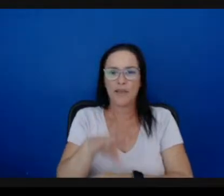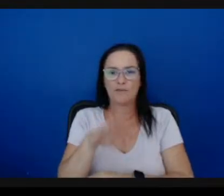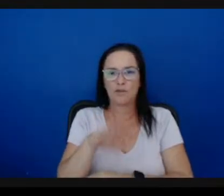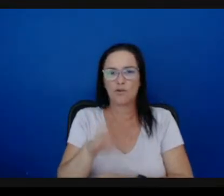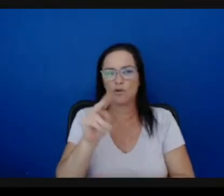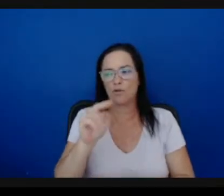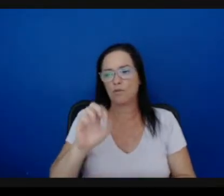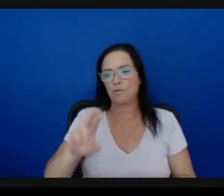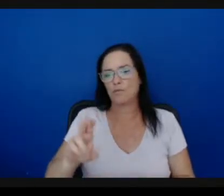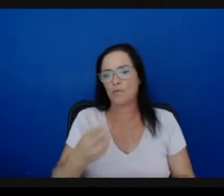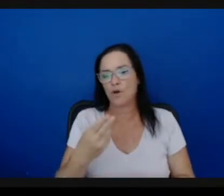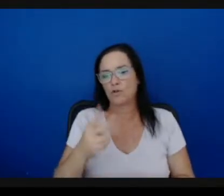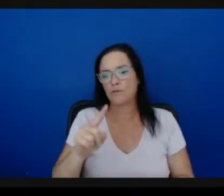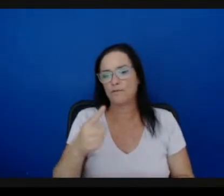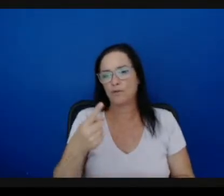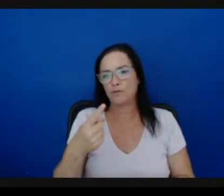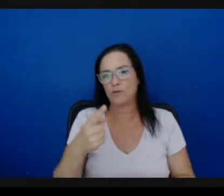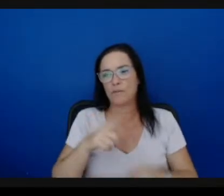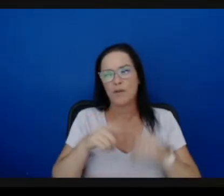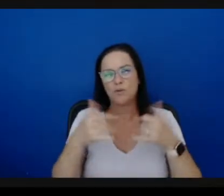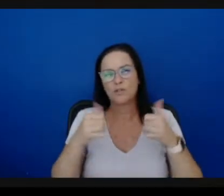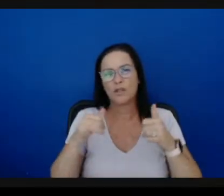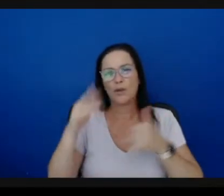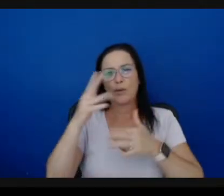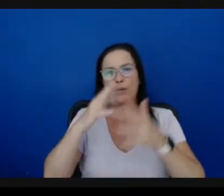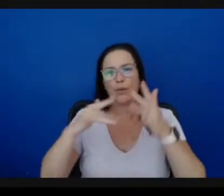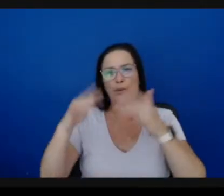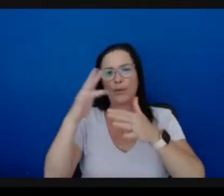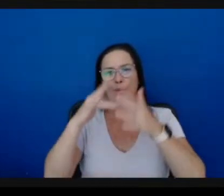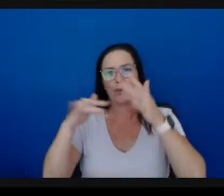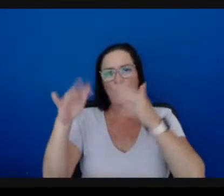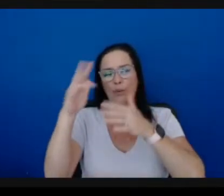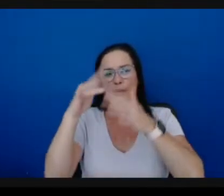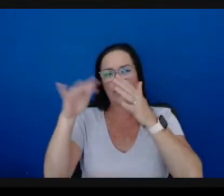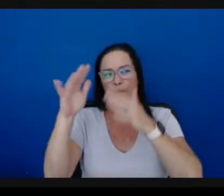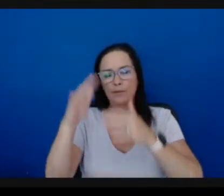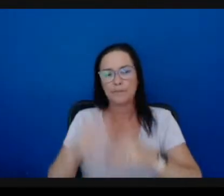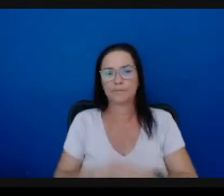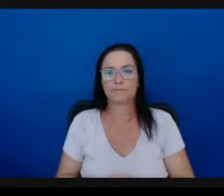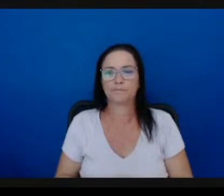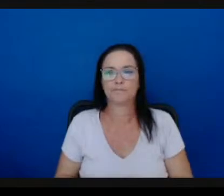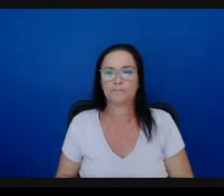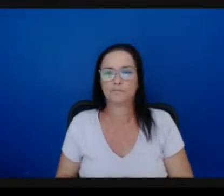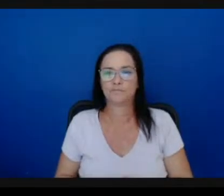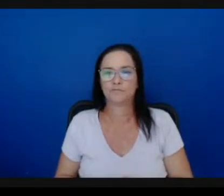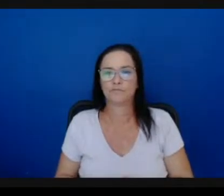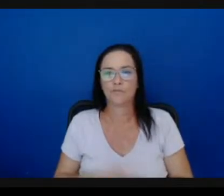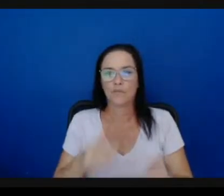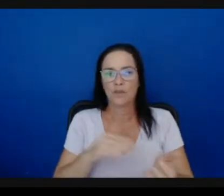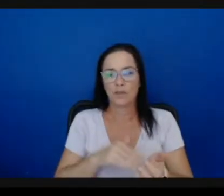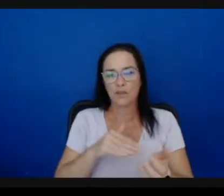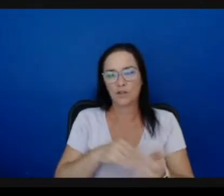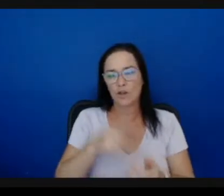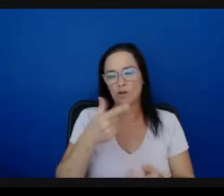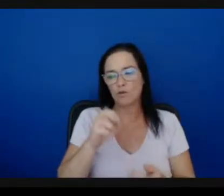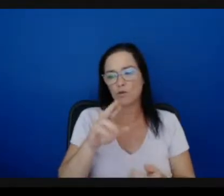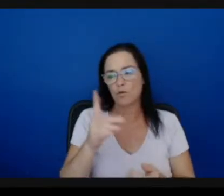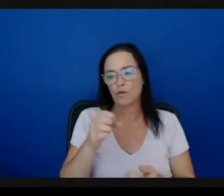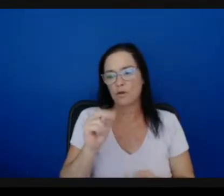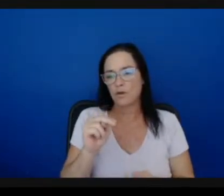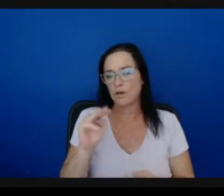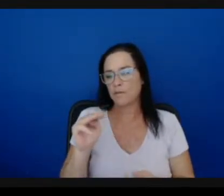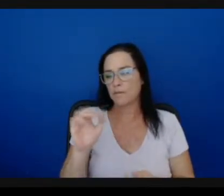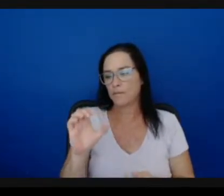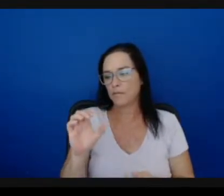1st, although steaming and fuming continued. Dr. Gordon MacDonald, volcanologist